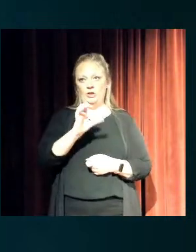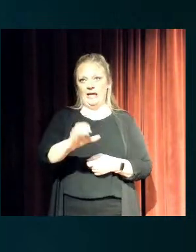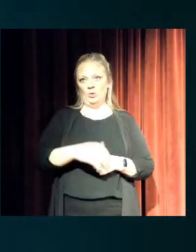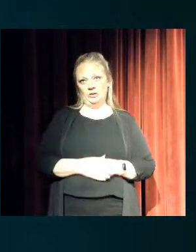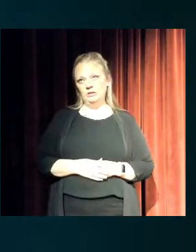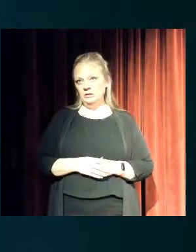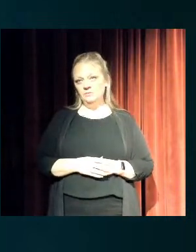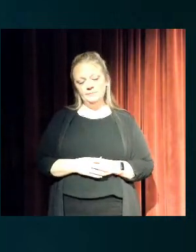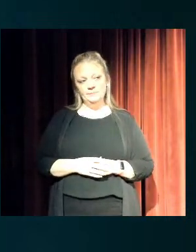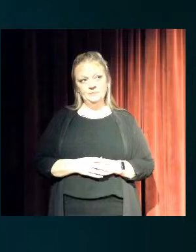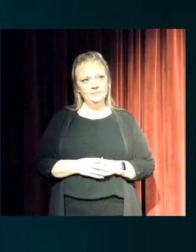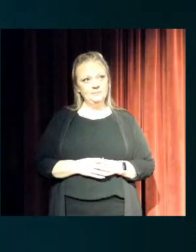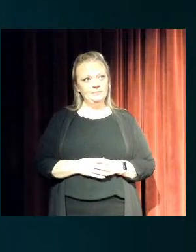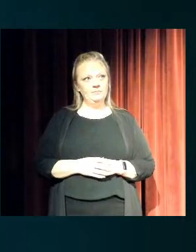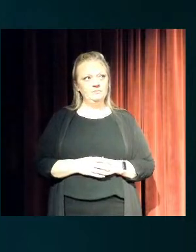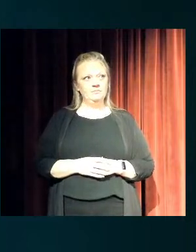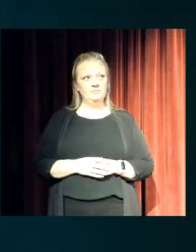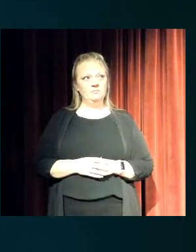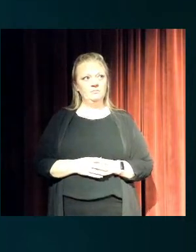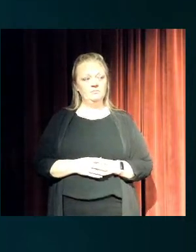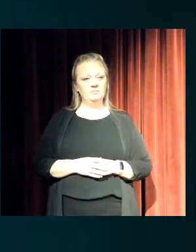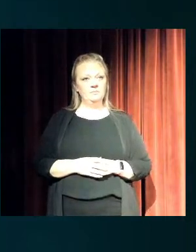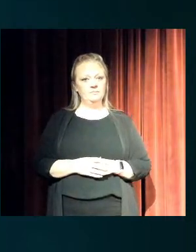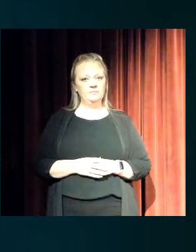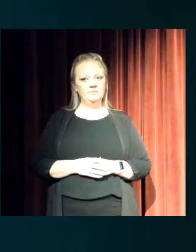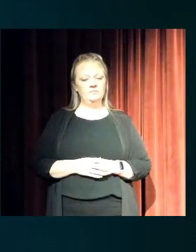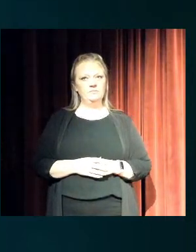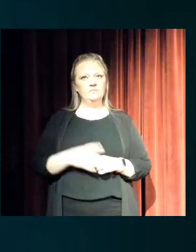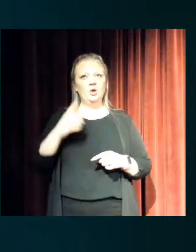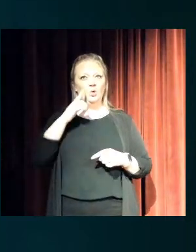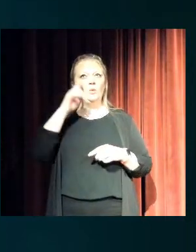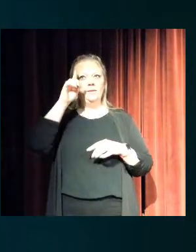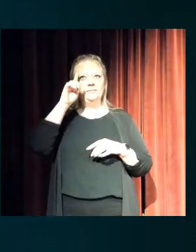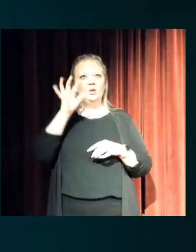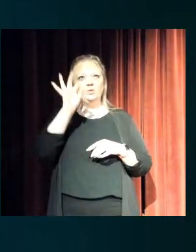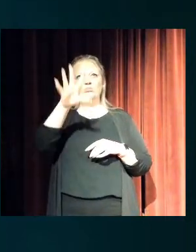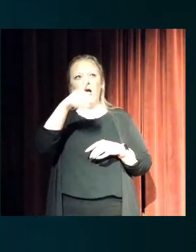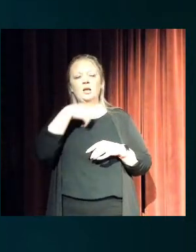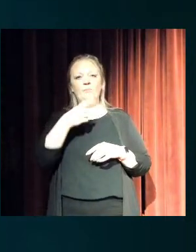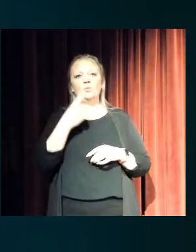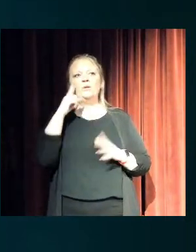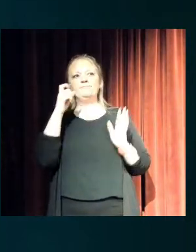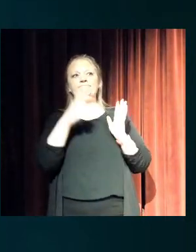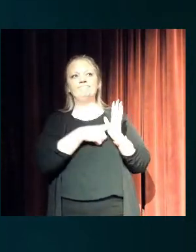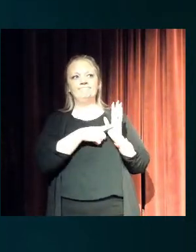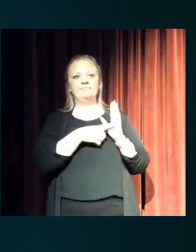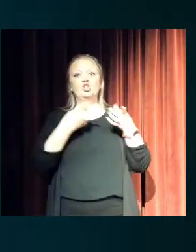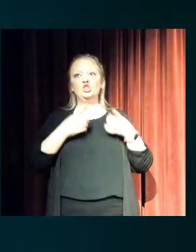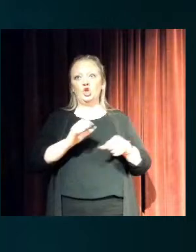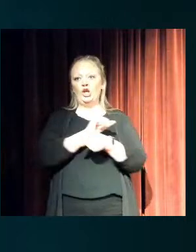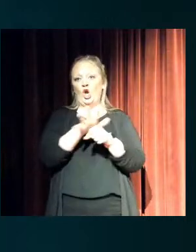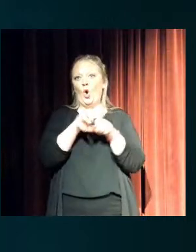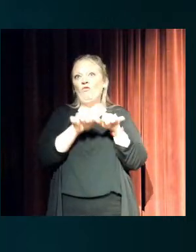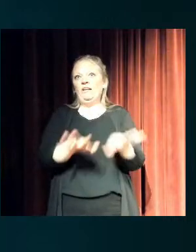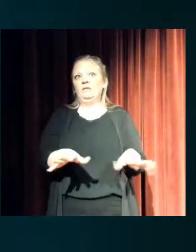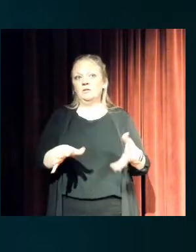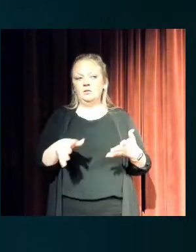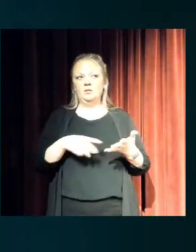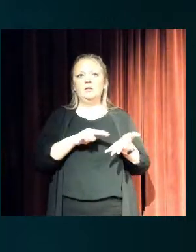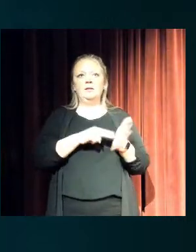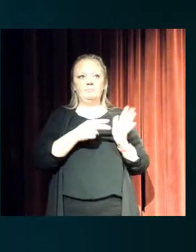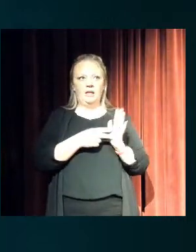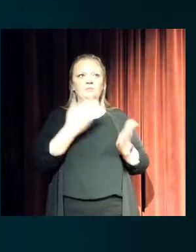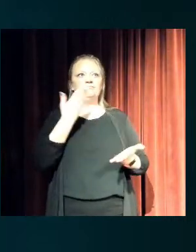County. It was brought into sharp focus during the COVID-19 pandemic and underscored the need for a better